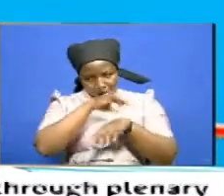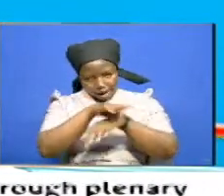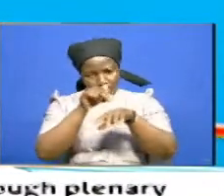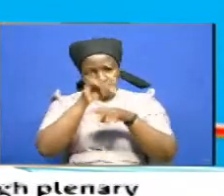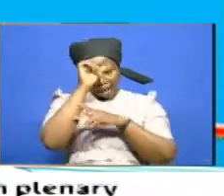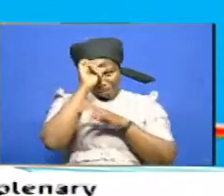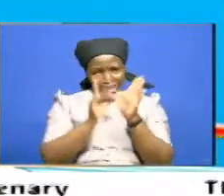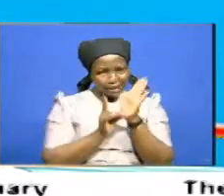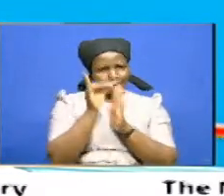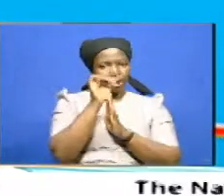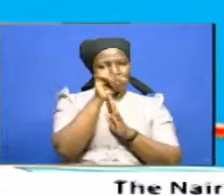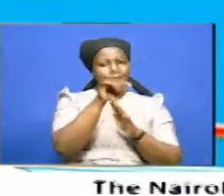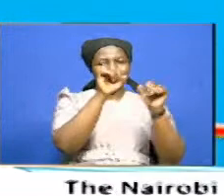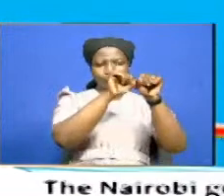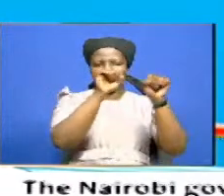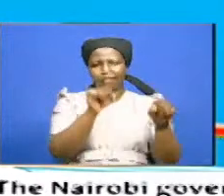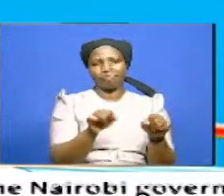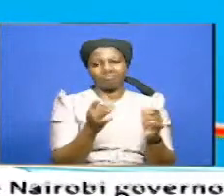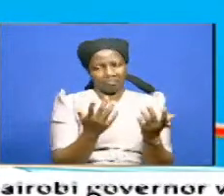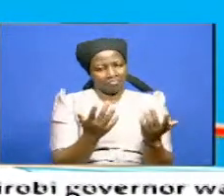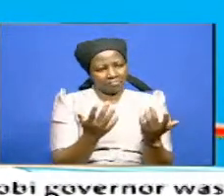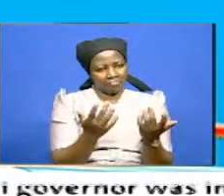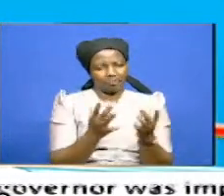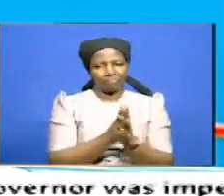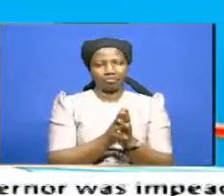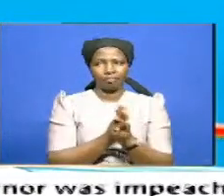developing this kind of a system?